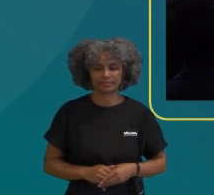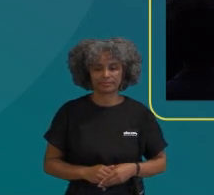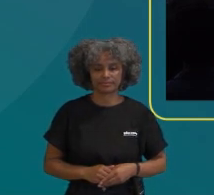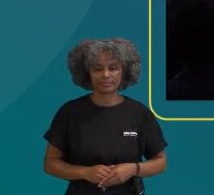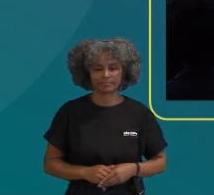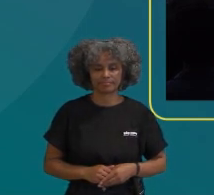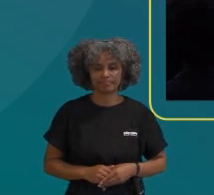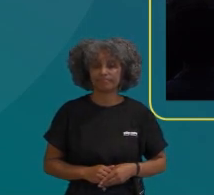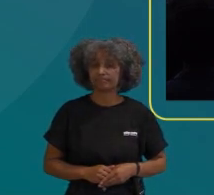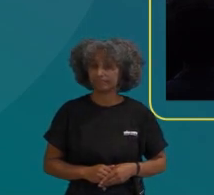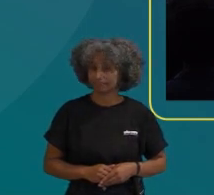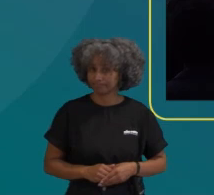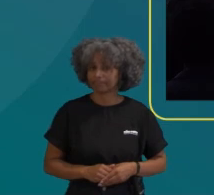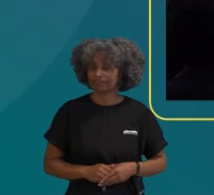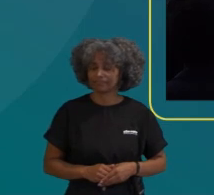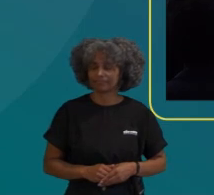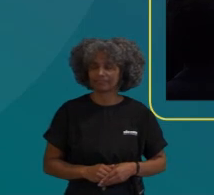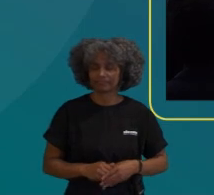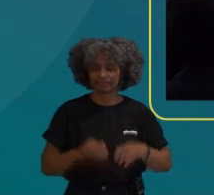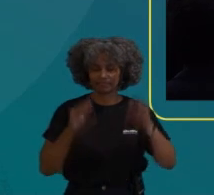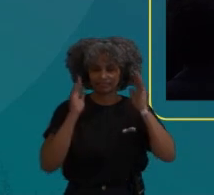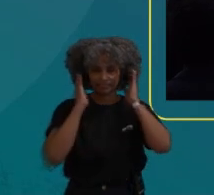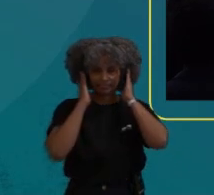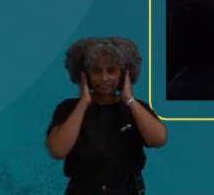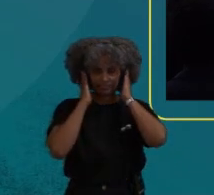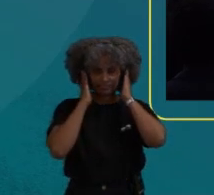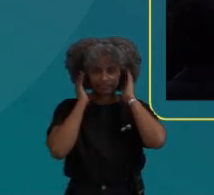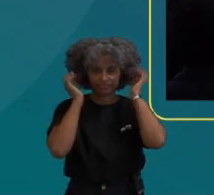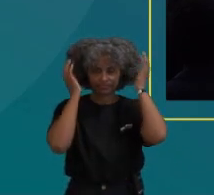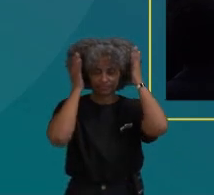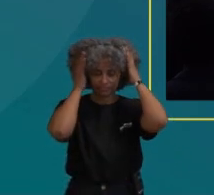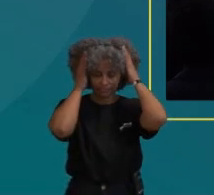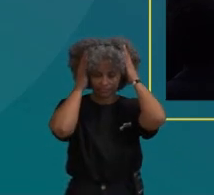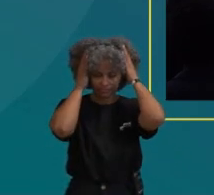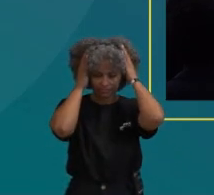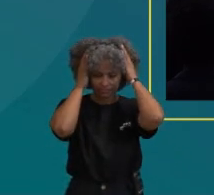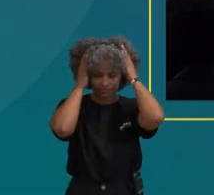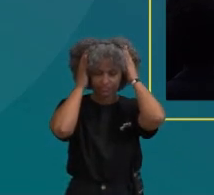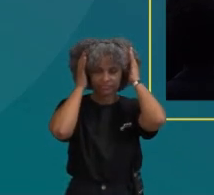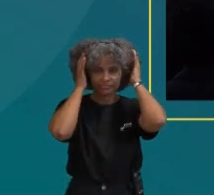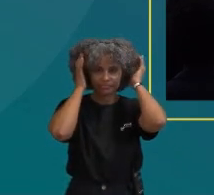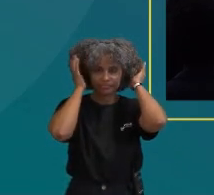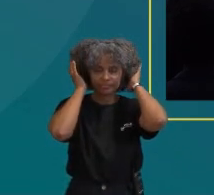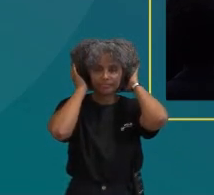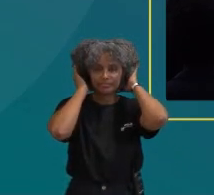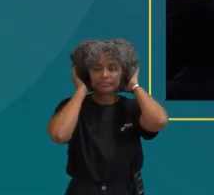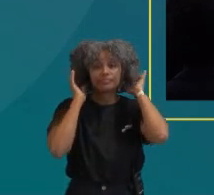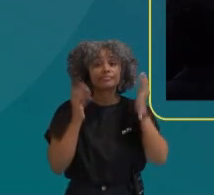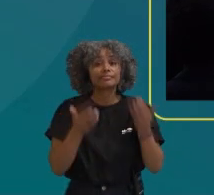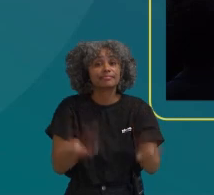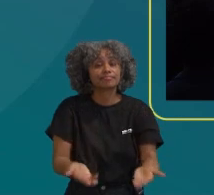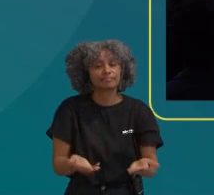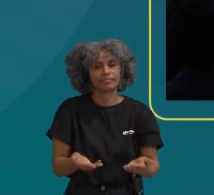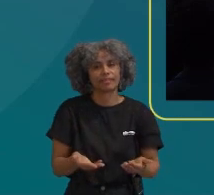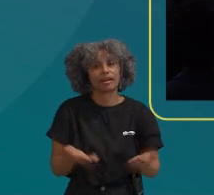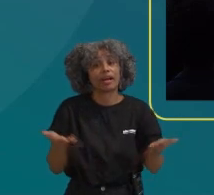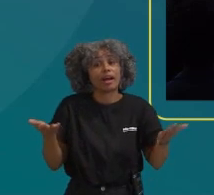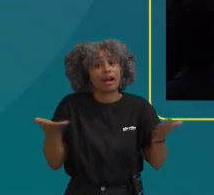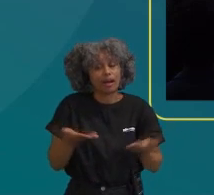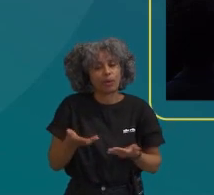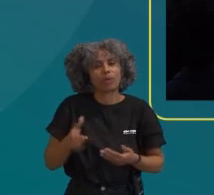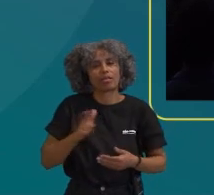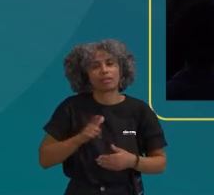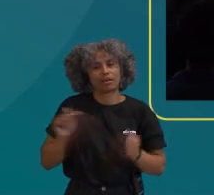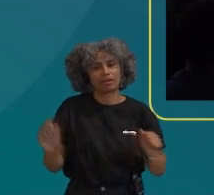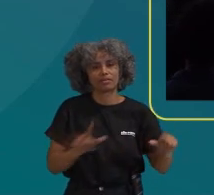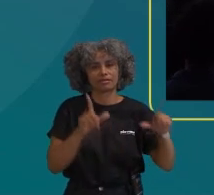All right. I'm going to... Already, just while they are looking for the presentation at the back, please,